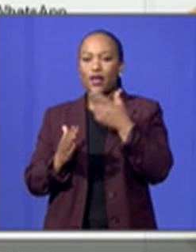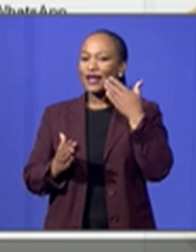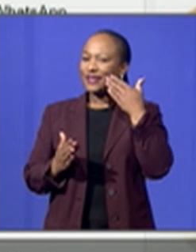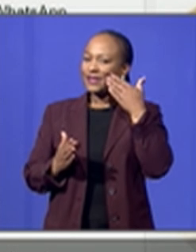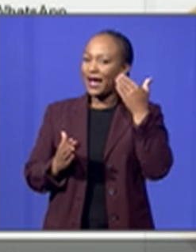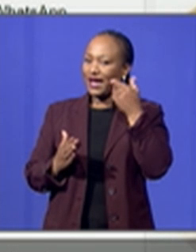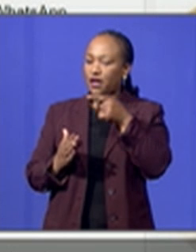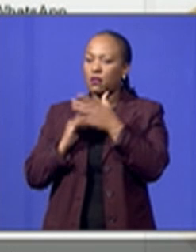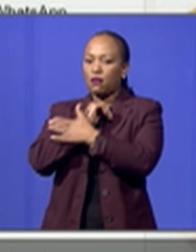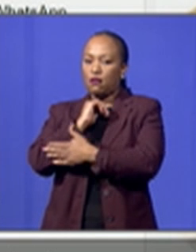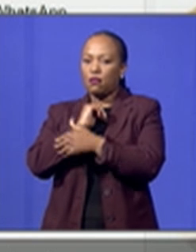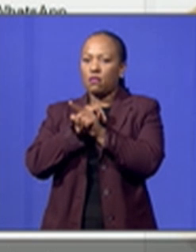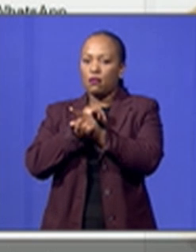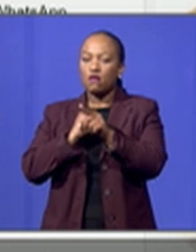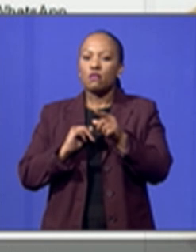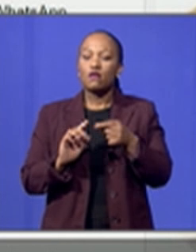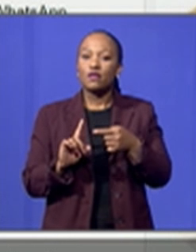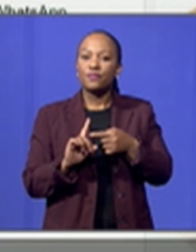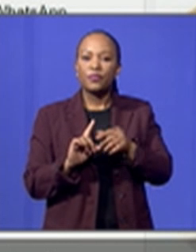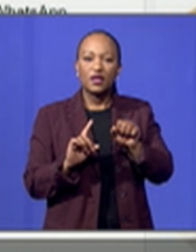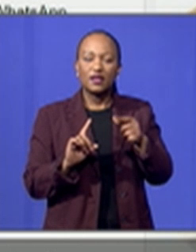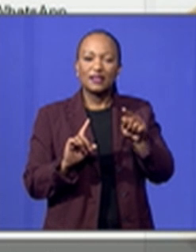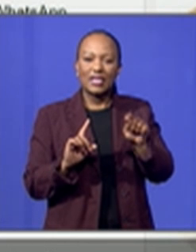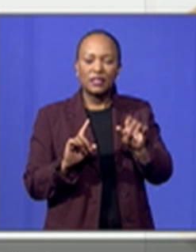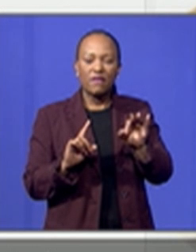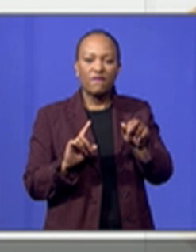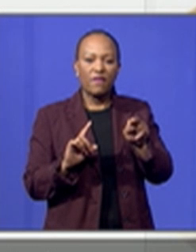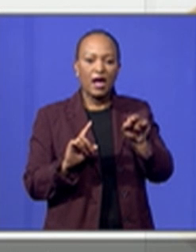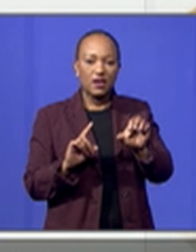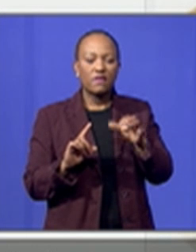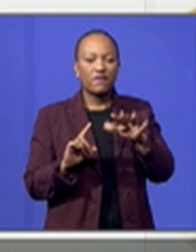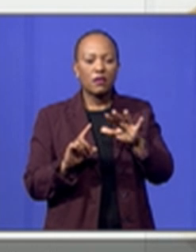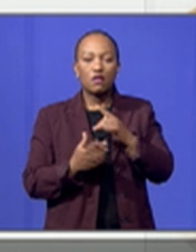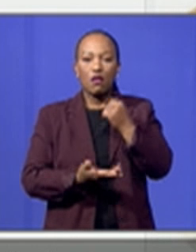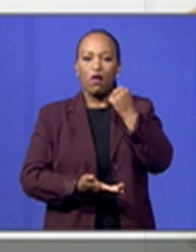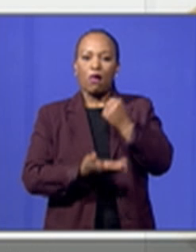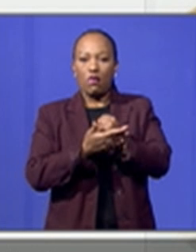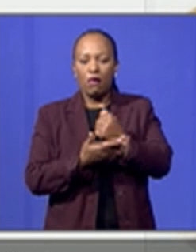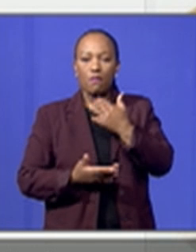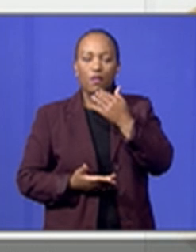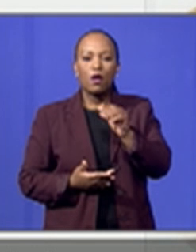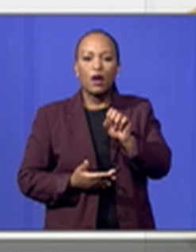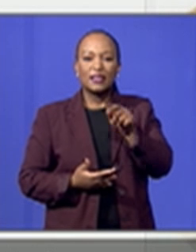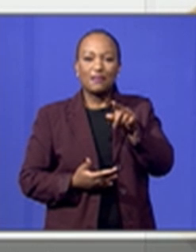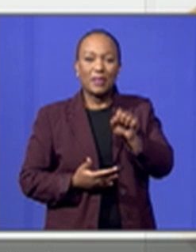Republic go begwa fa Sergeant Nkosi a ne a tempa ditlankana tsa theko ka setempe sa SAPS e